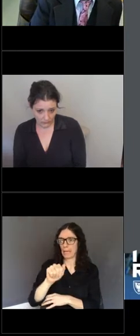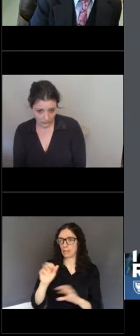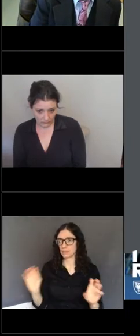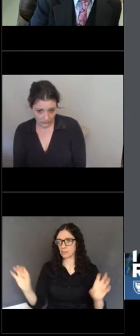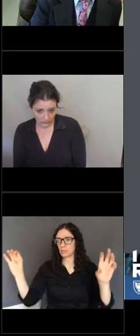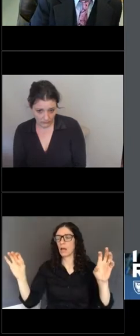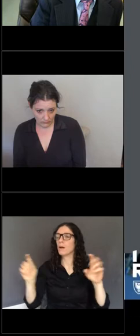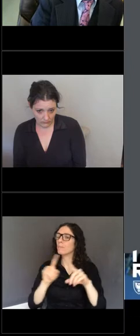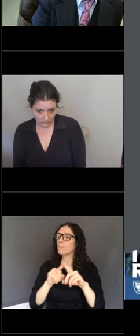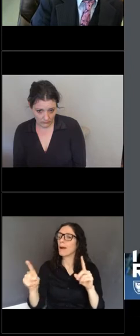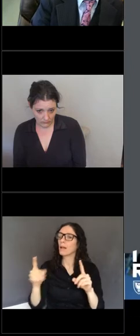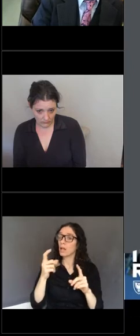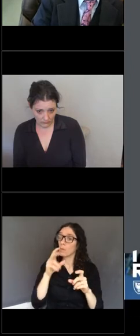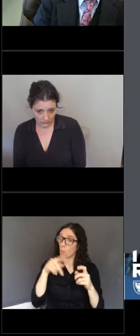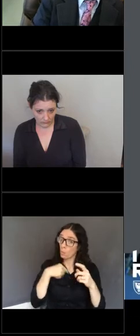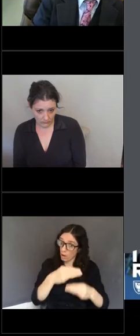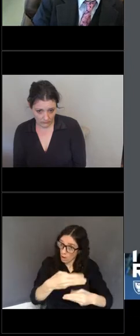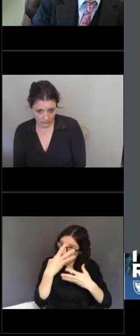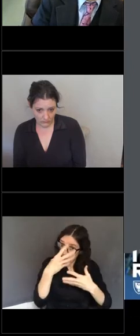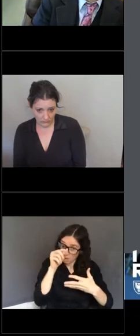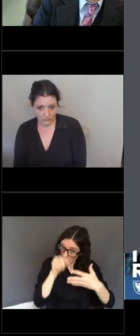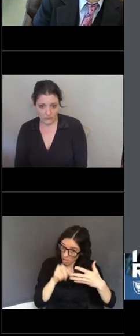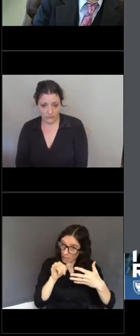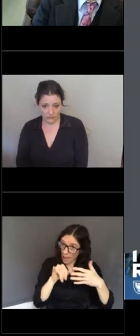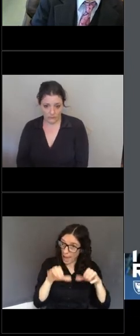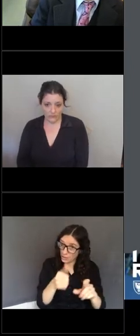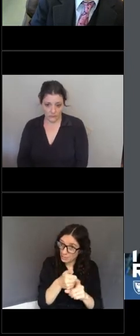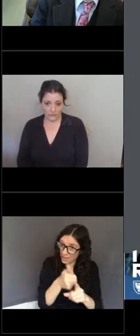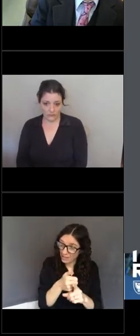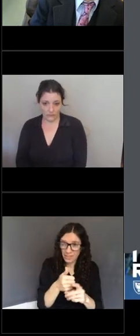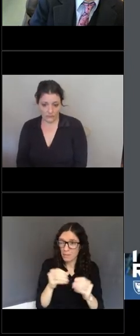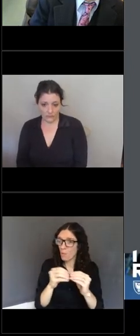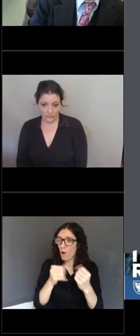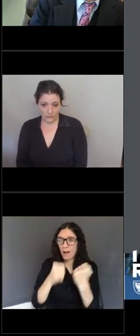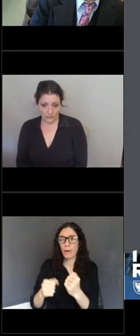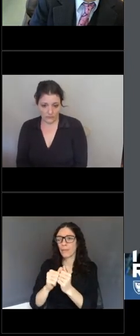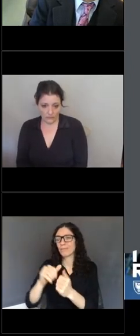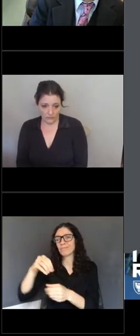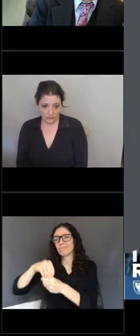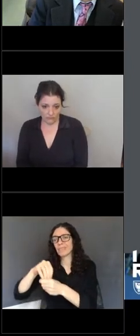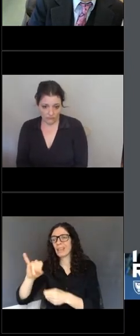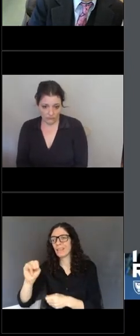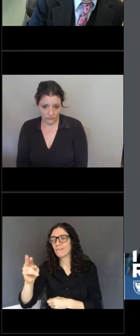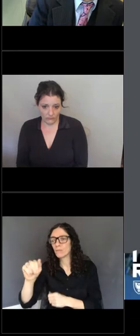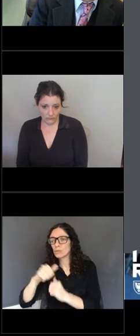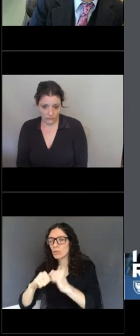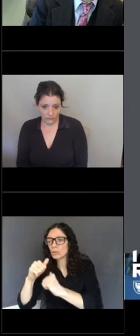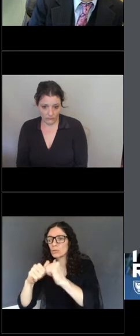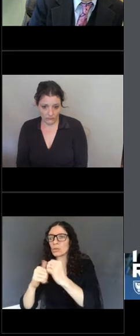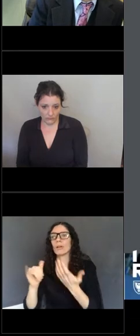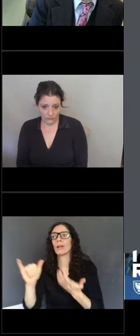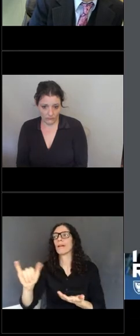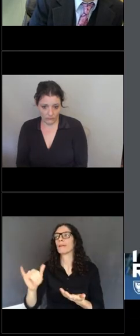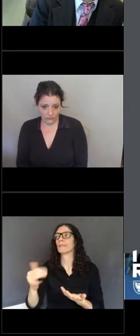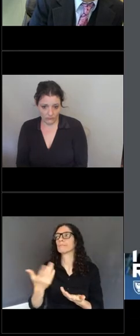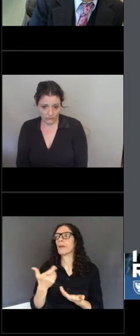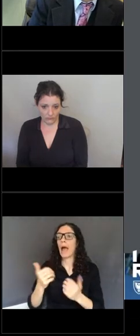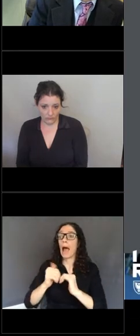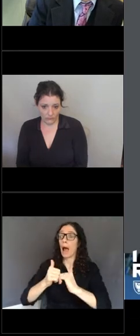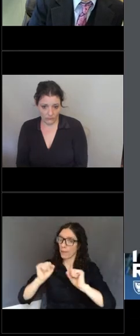component of the actions themselves dealt with infrastructure, so dealing with being able to protect